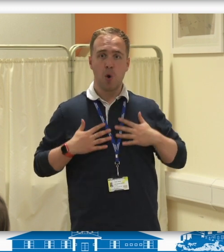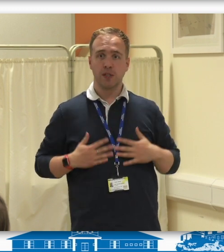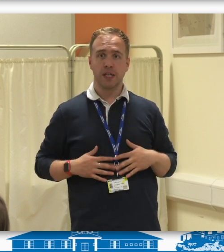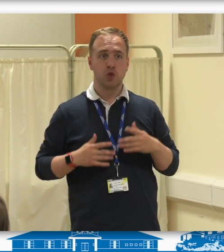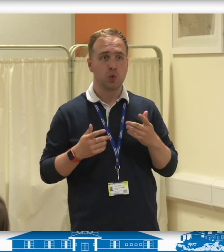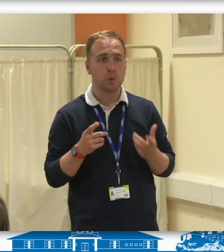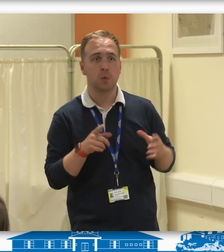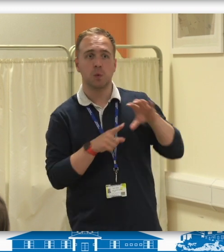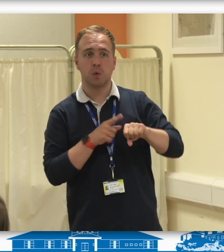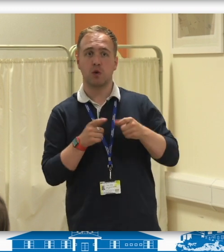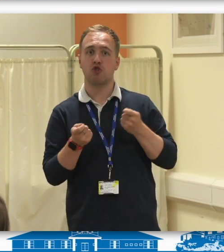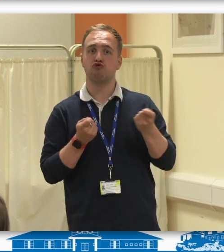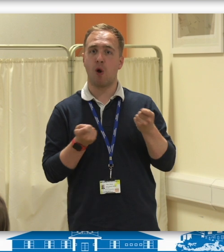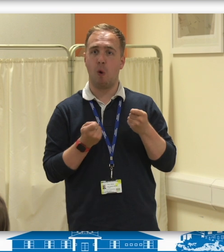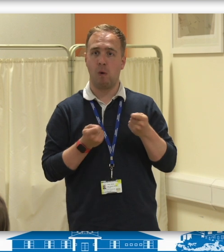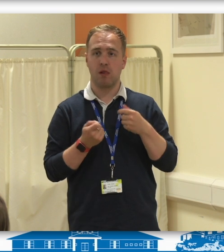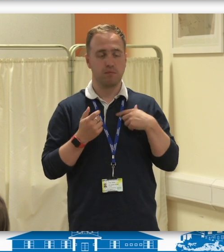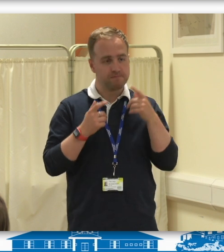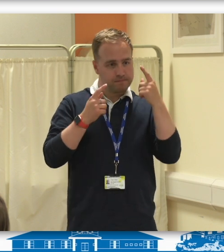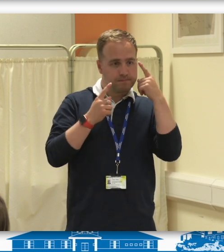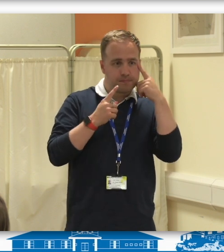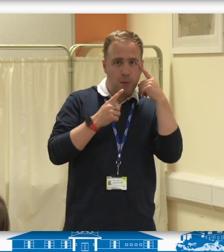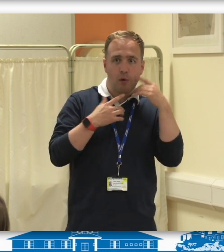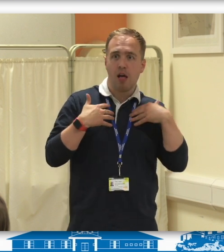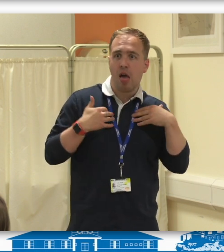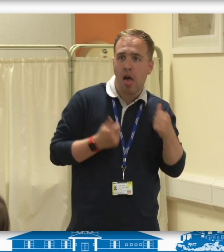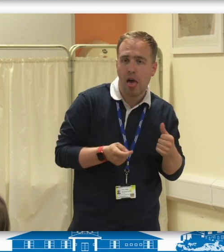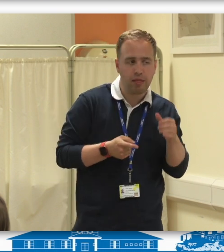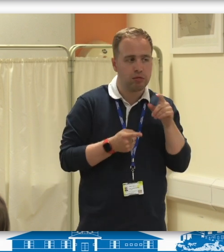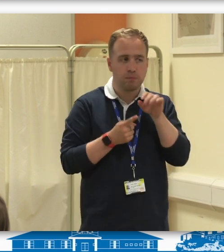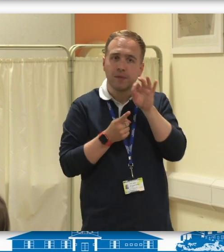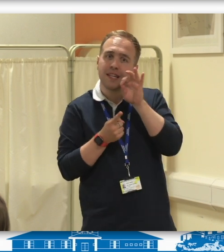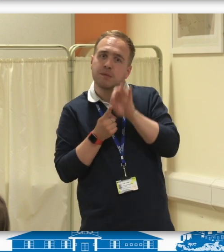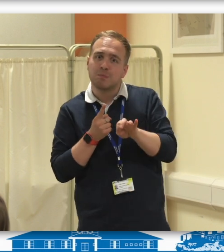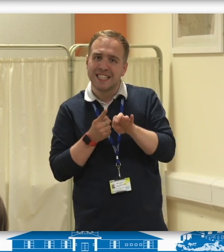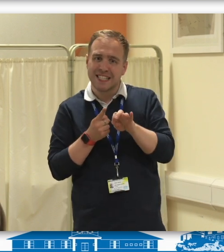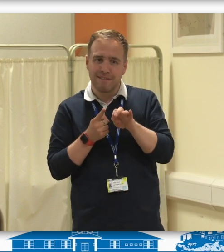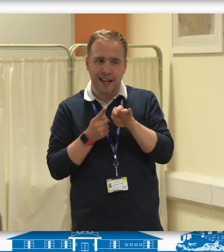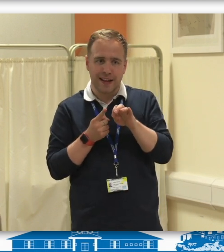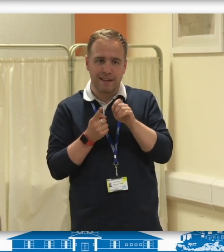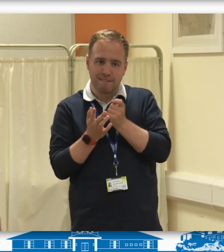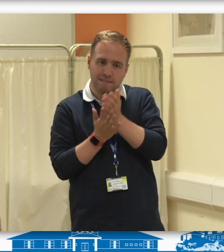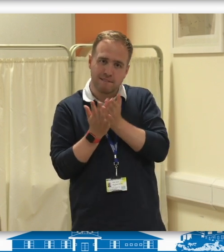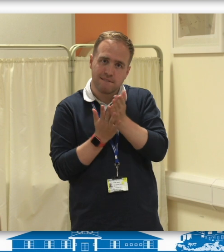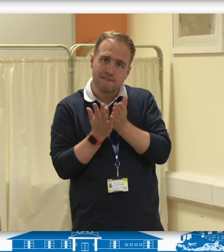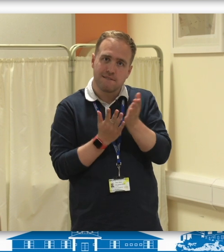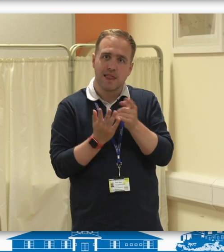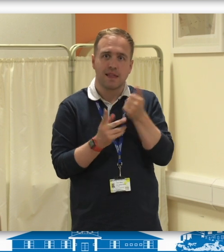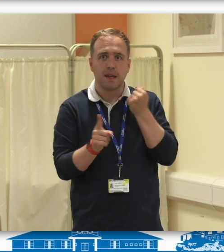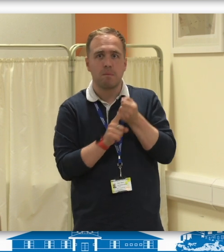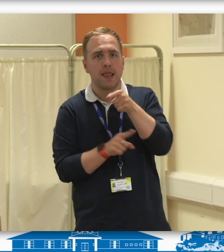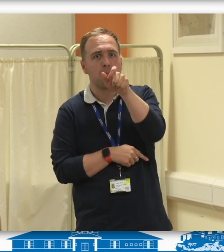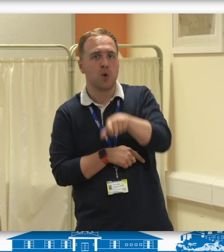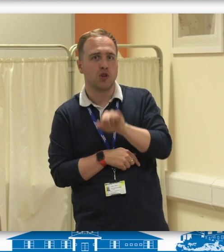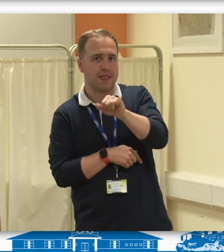regulation by optimizing health and gaining understanding of what are the specific perpetuating factors for this person. So